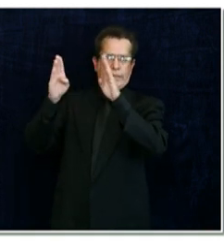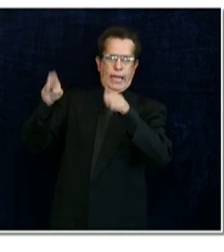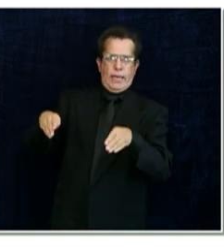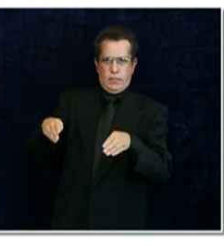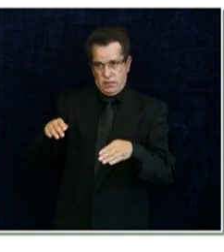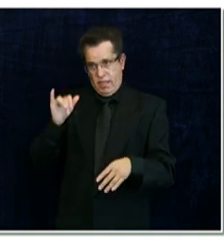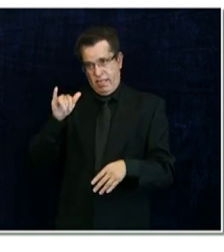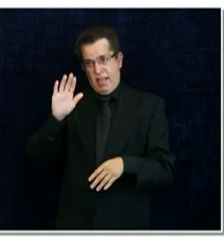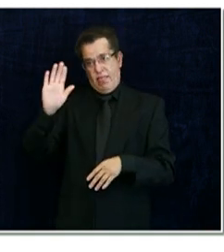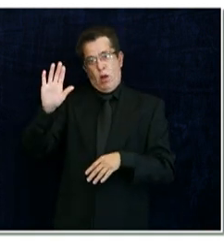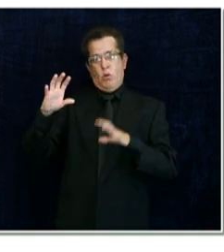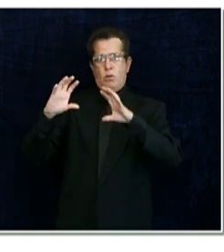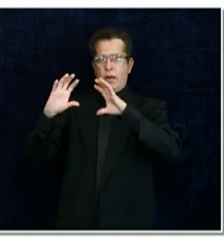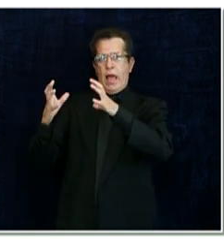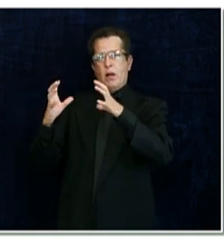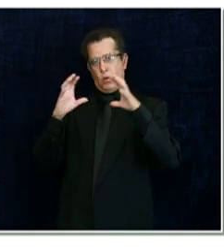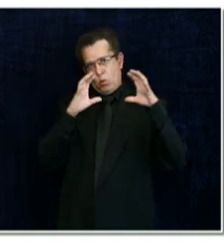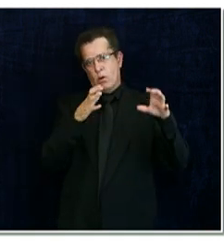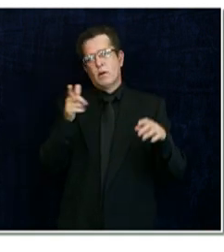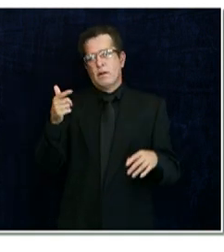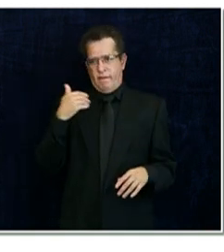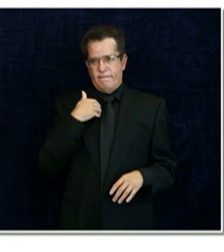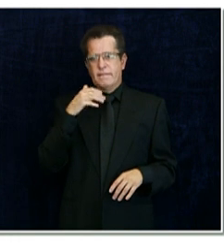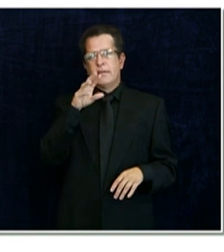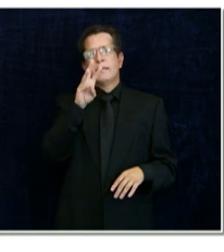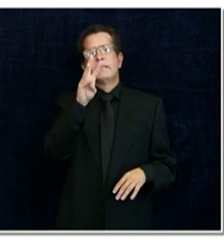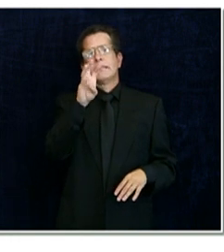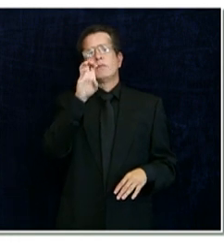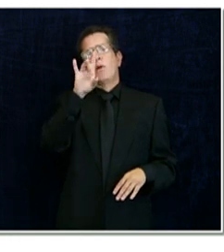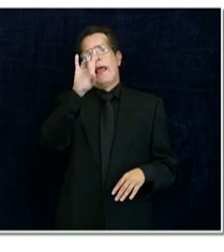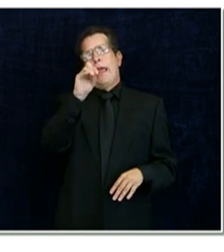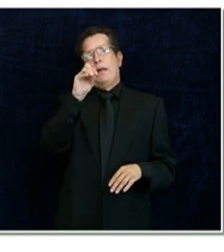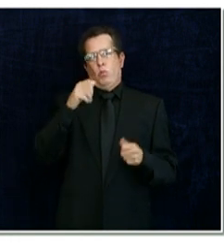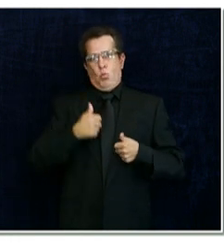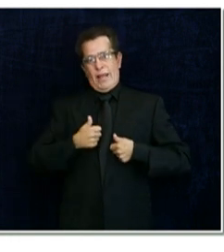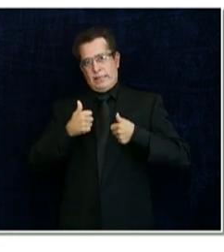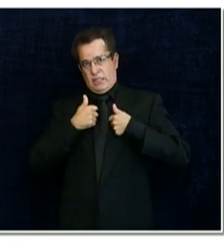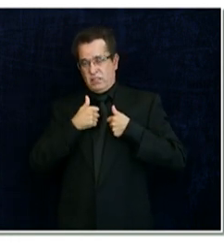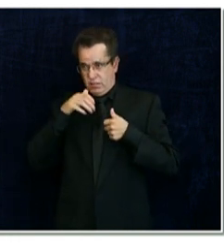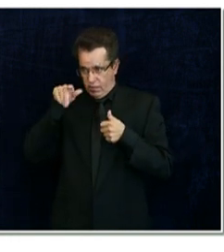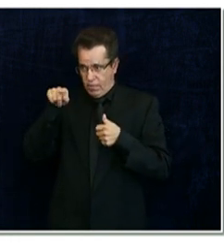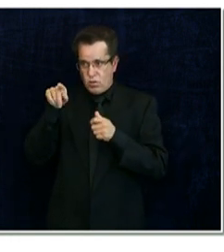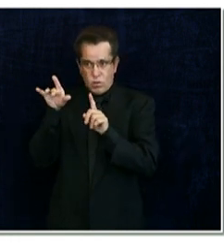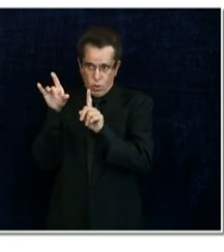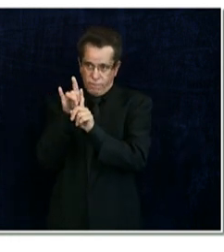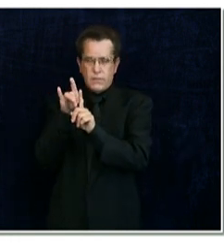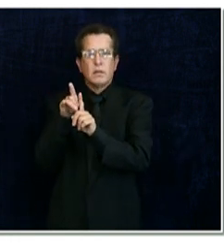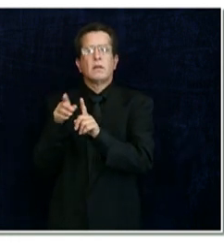In this category, there have been 680 residents and